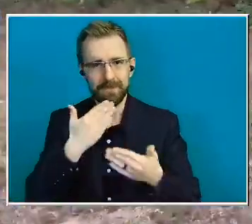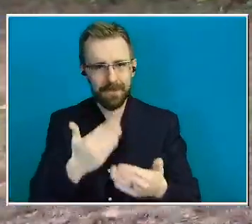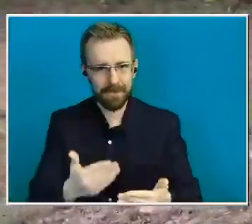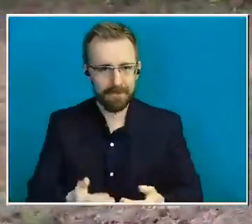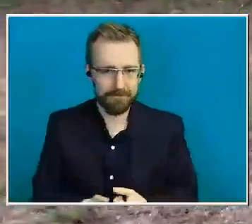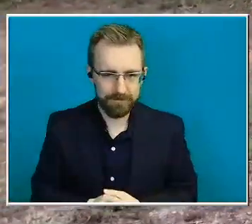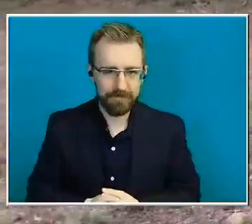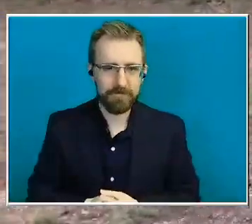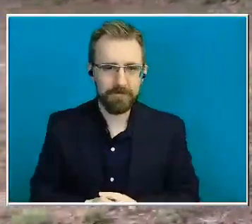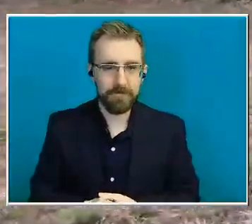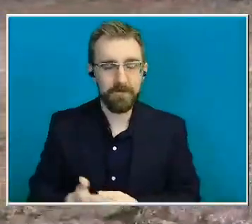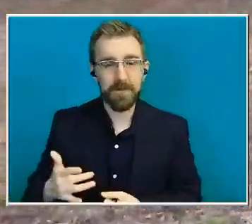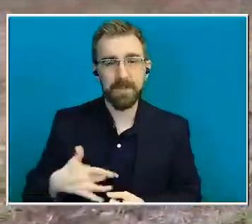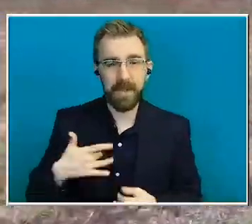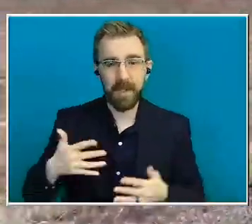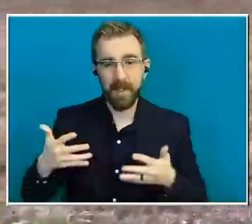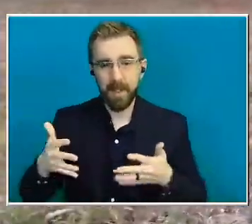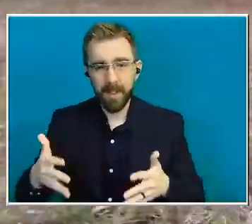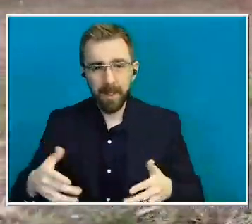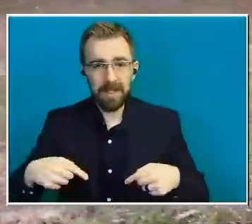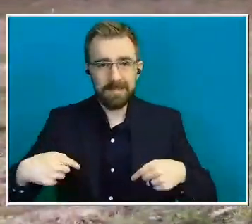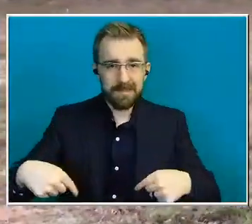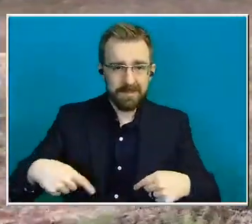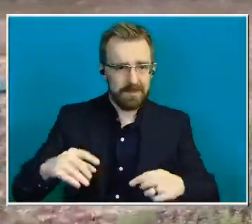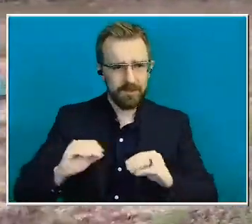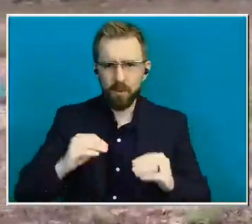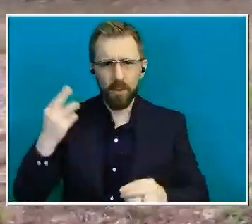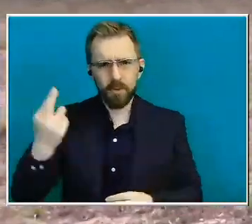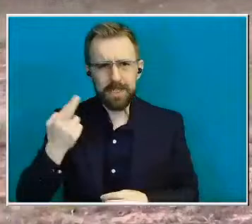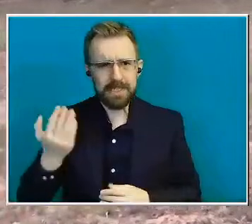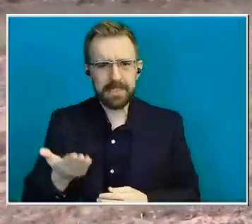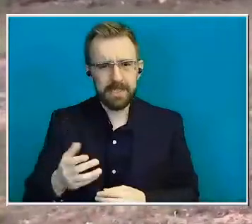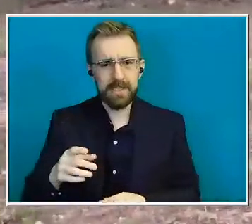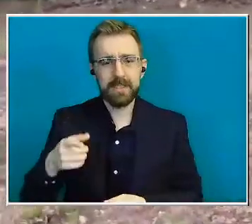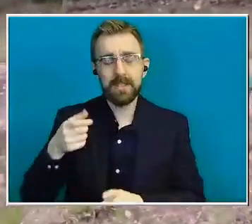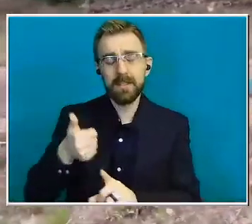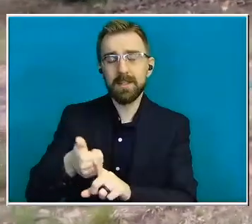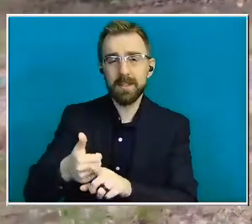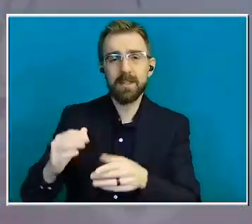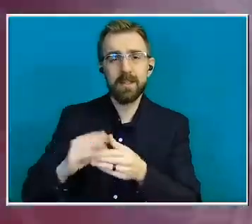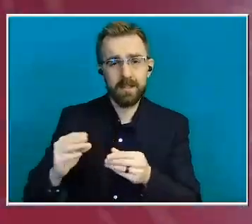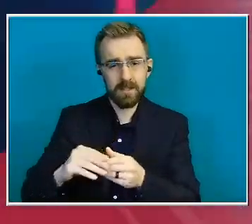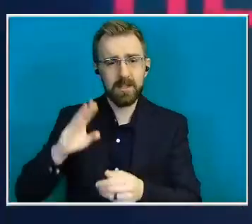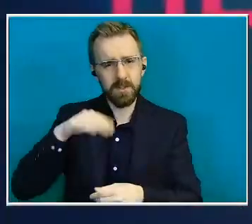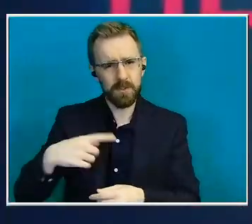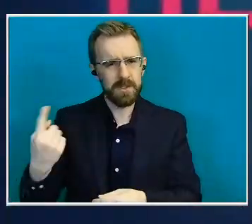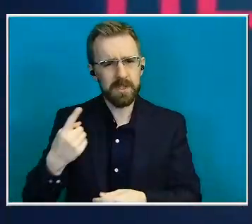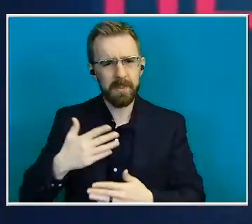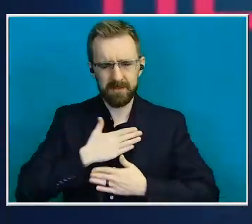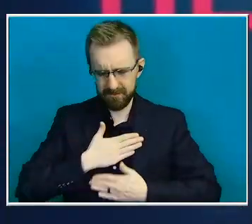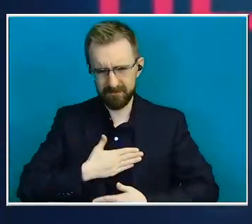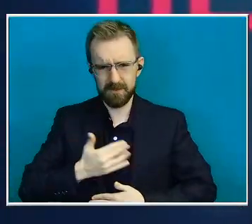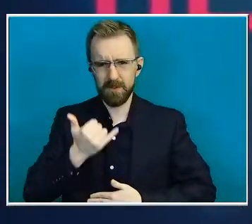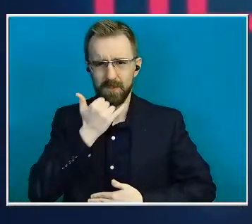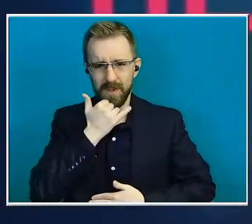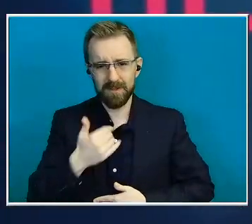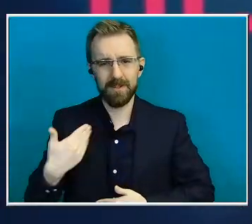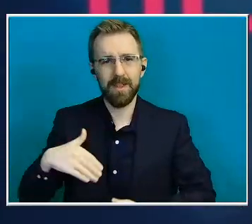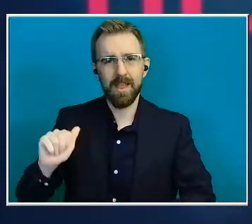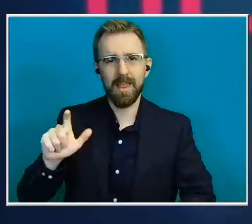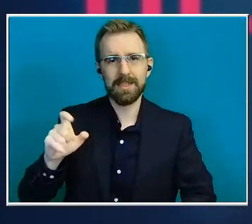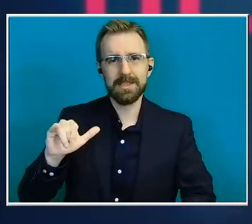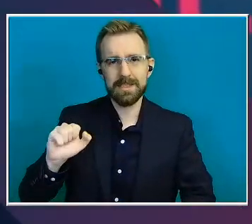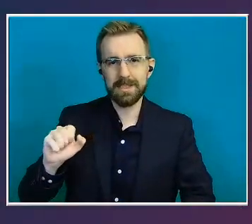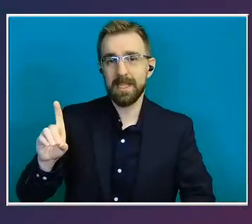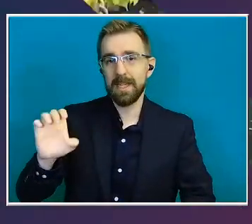Feeling jittery and nervous for no good reason, Daryl says he knew something was physically wrong. I'm Alexis Del Cid on the next All